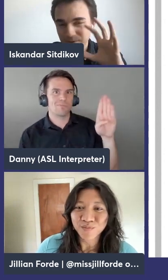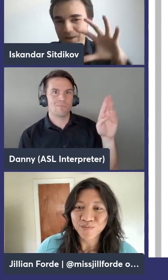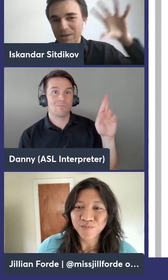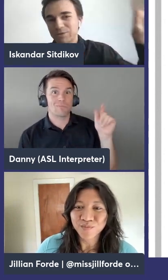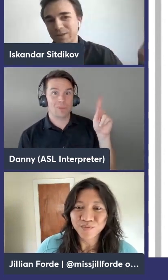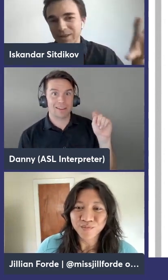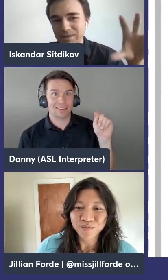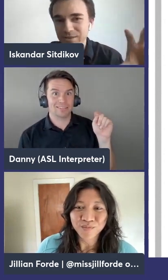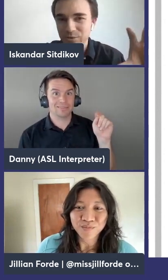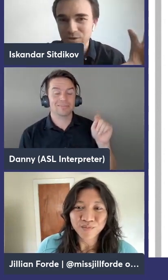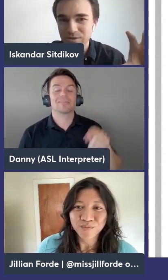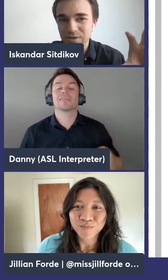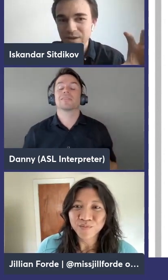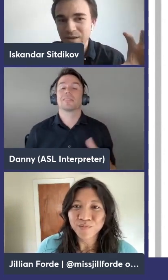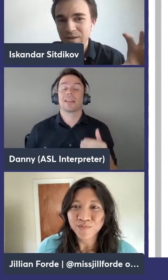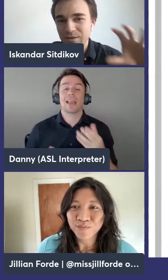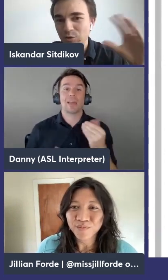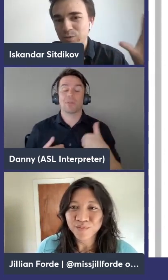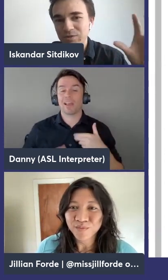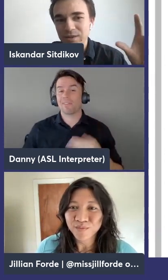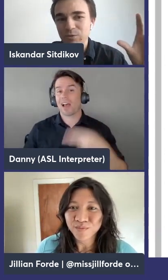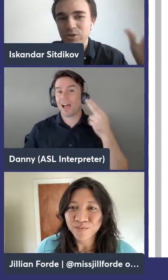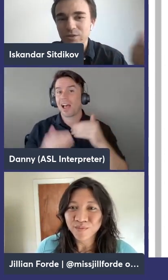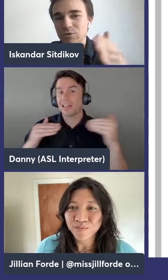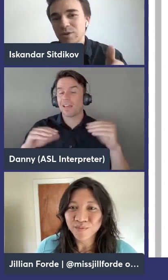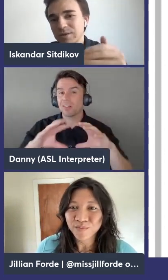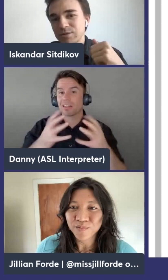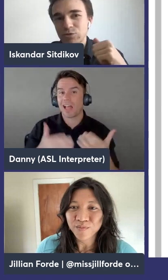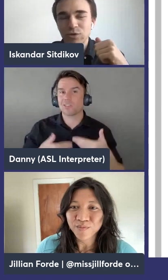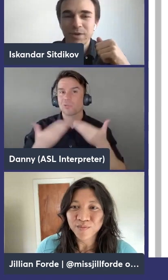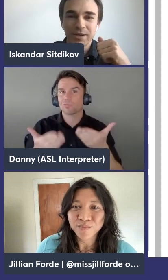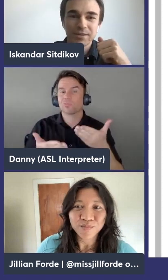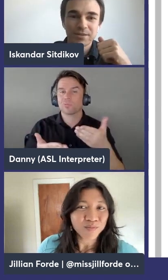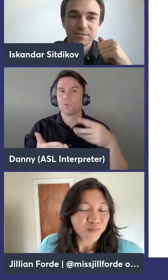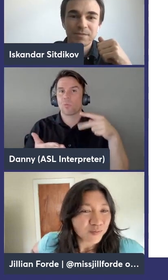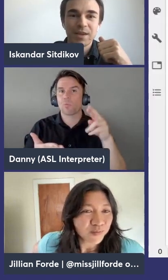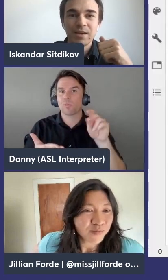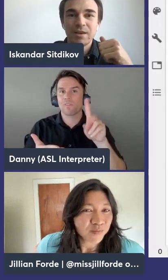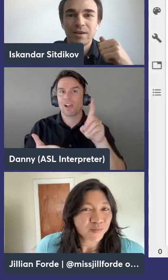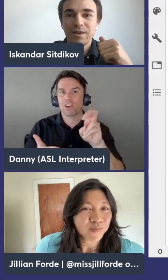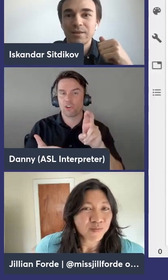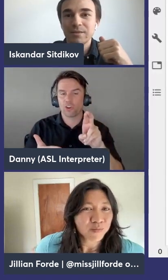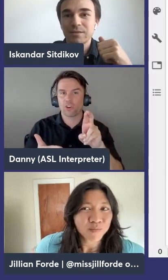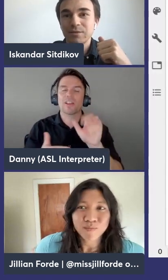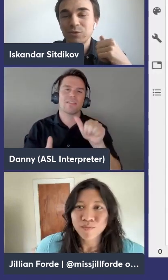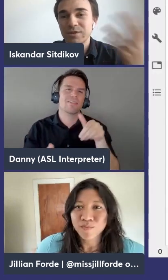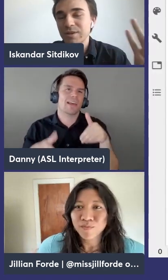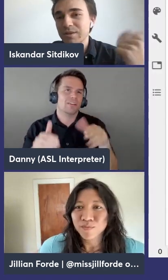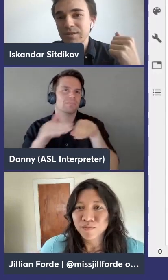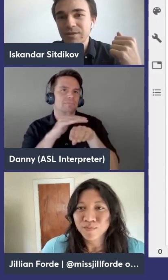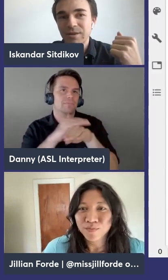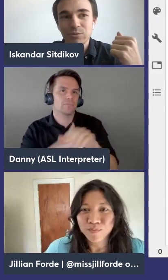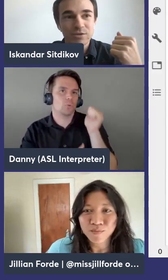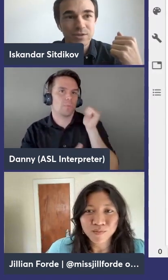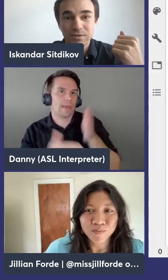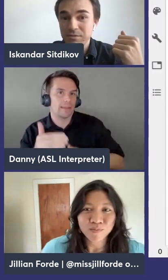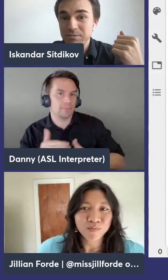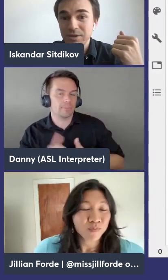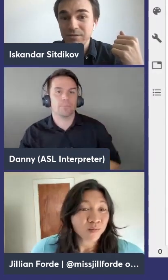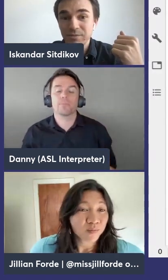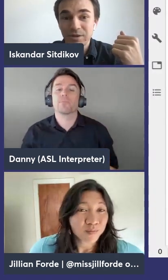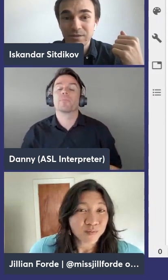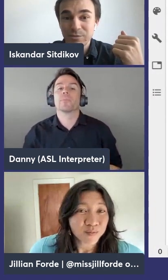have a high-level class, which is called provider, which gives you access to the backends. And with that, I will